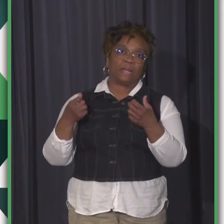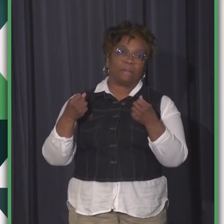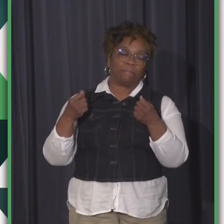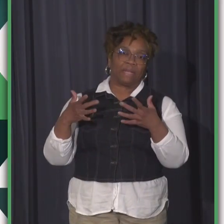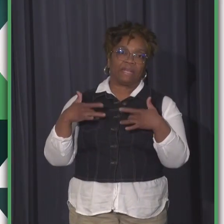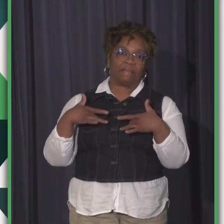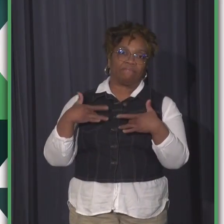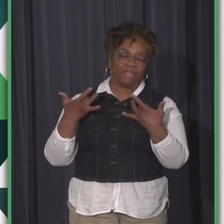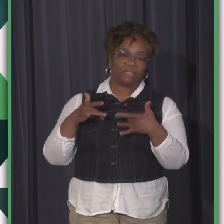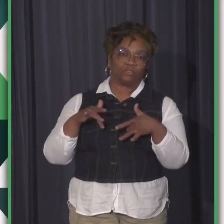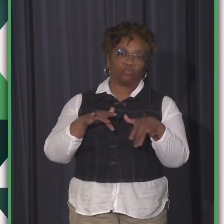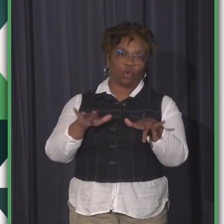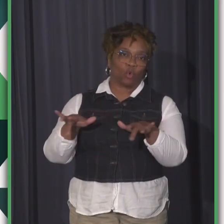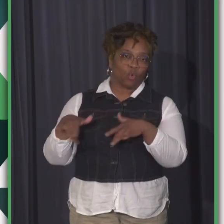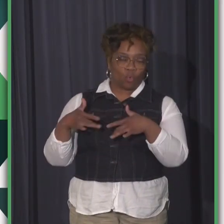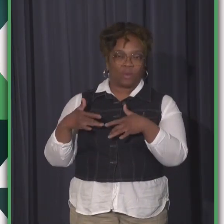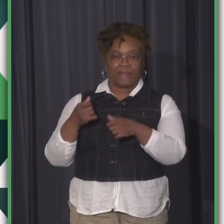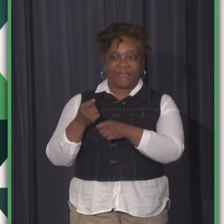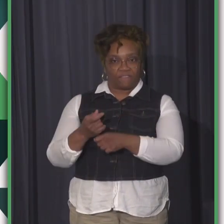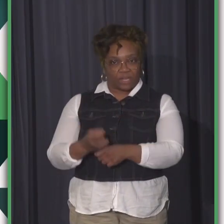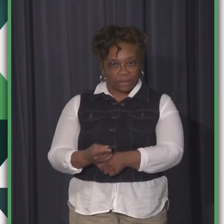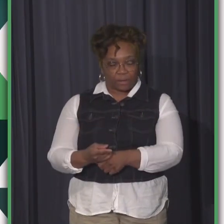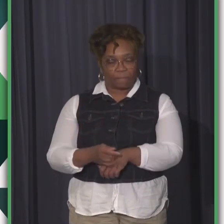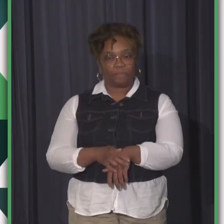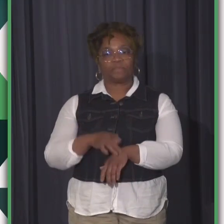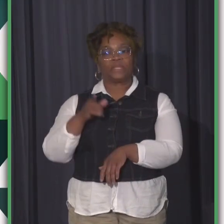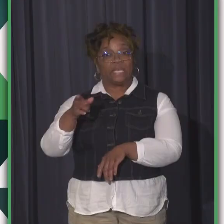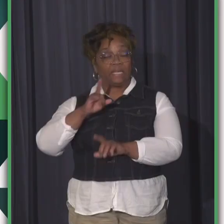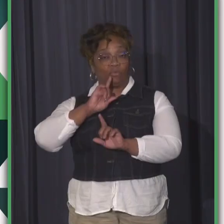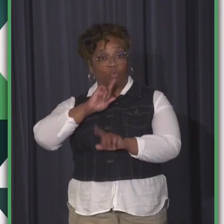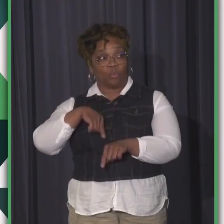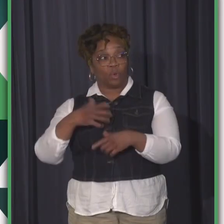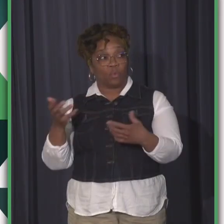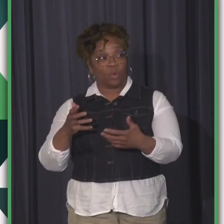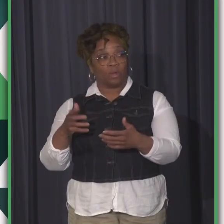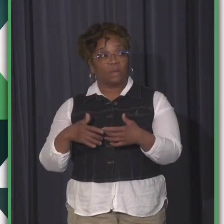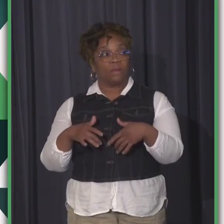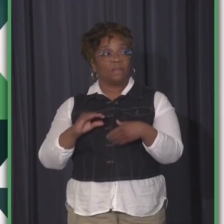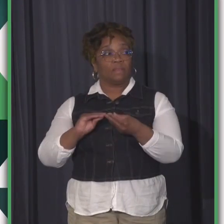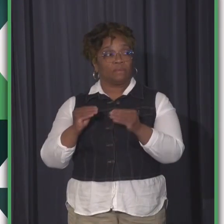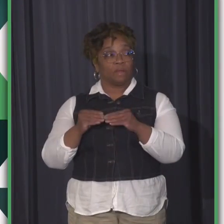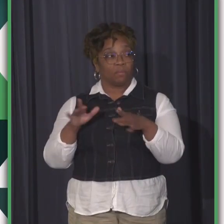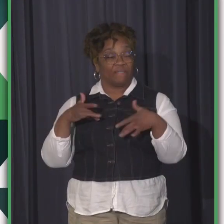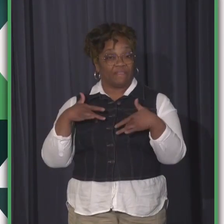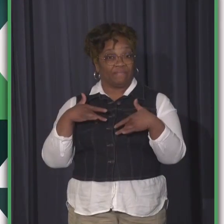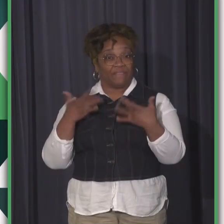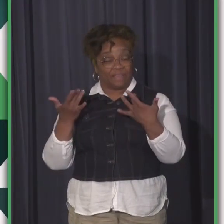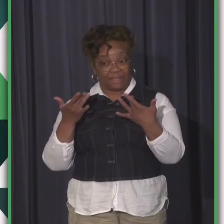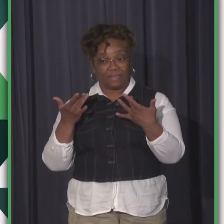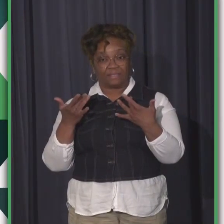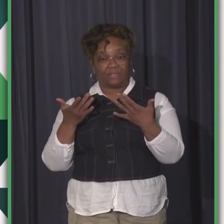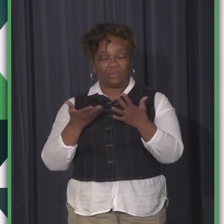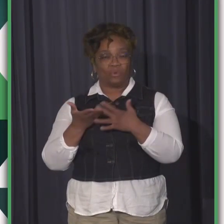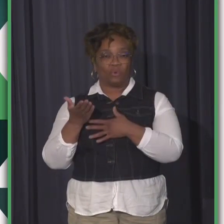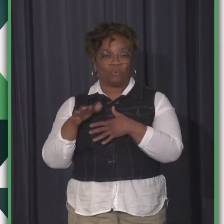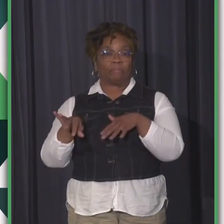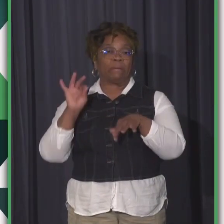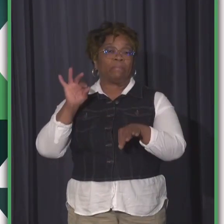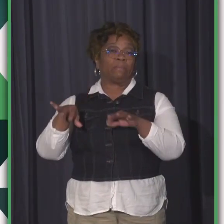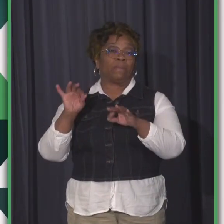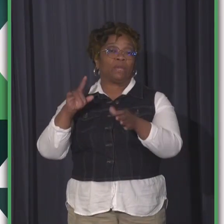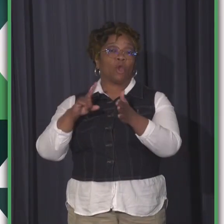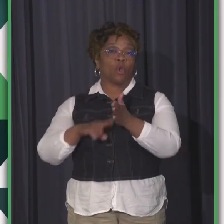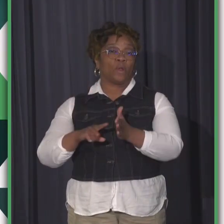are captured in any given year. What he's reporting out on is the number of events that through randomization and auditing that they